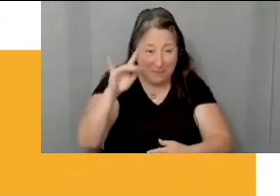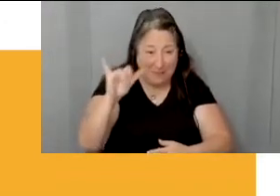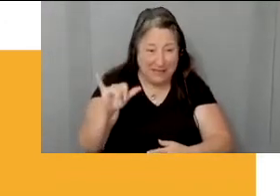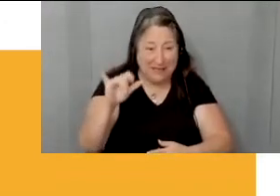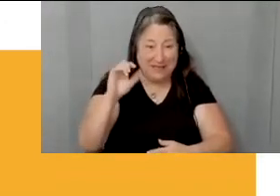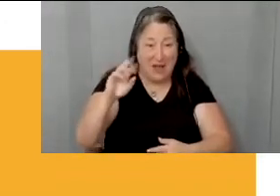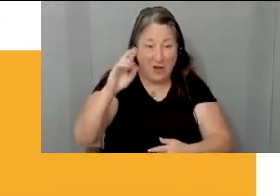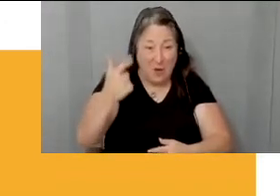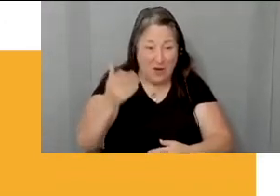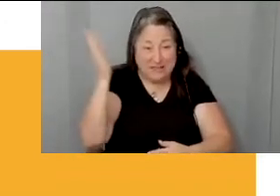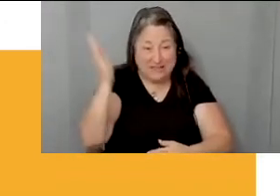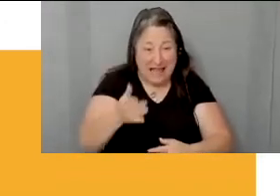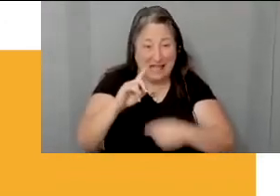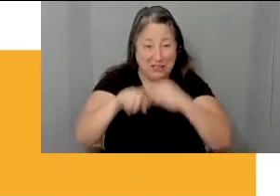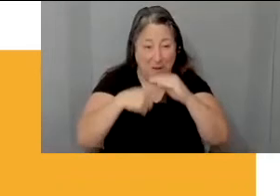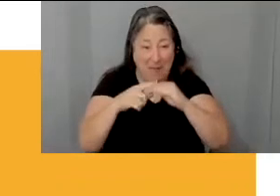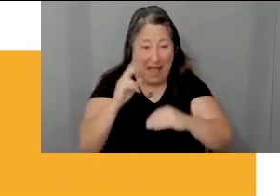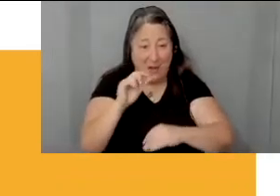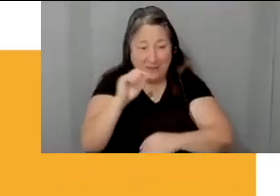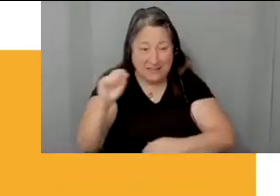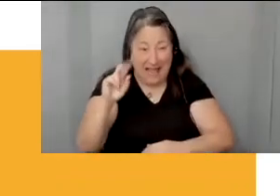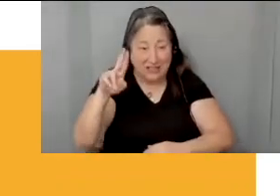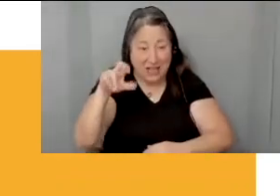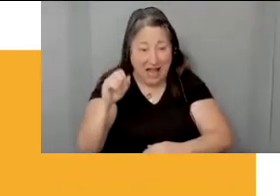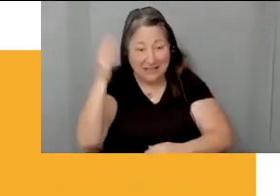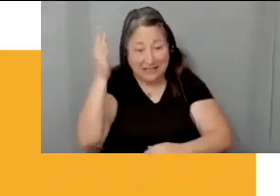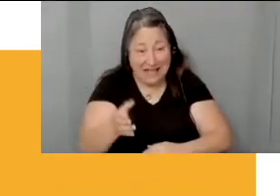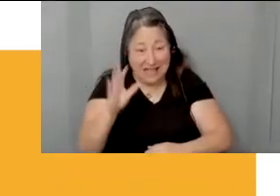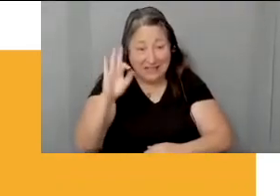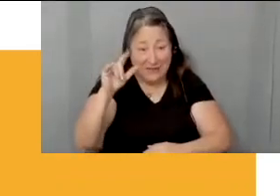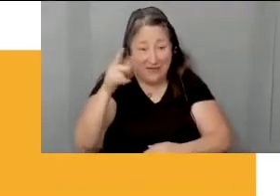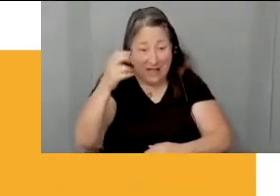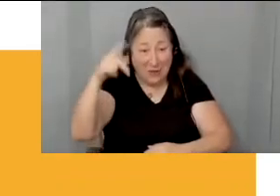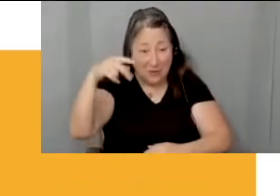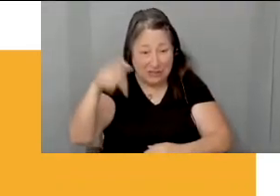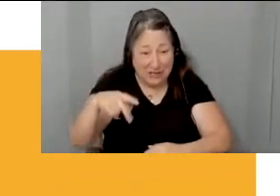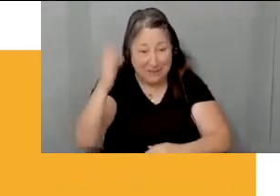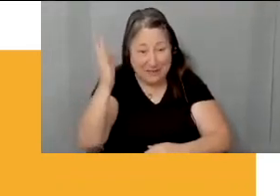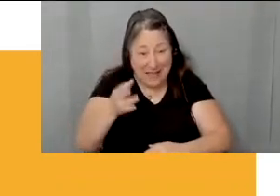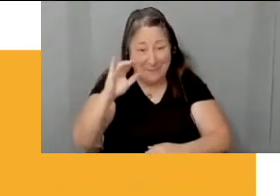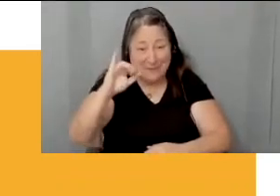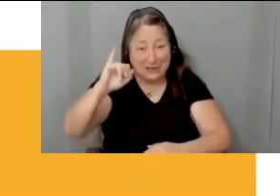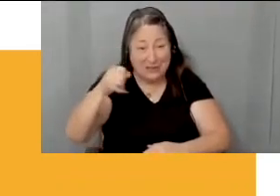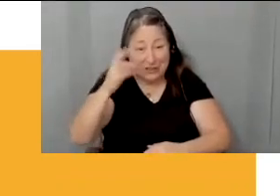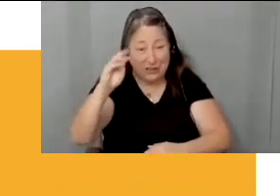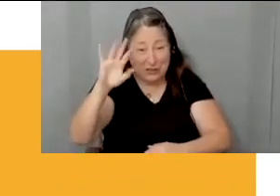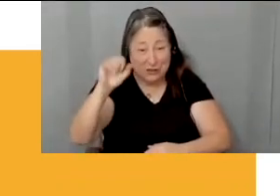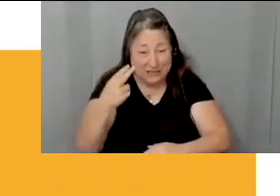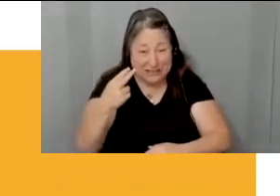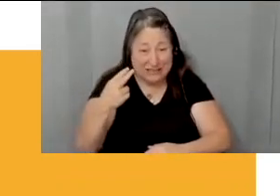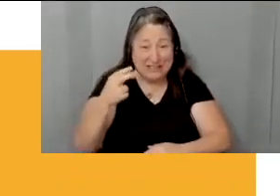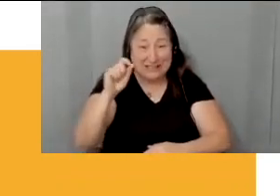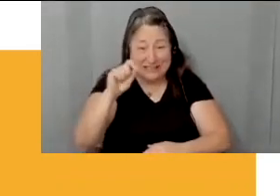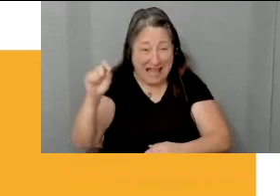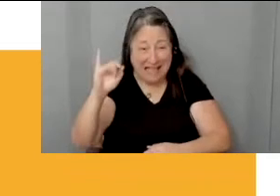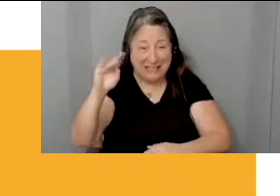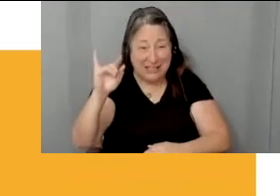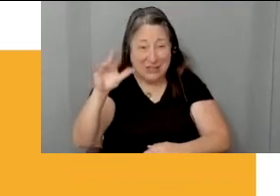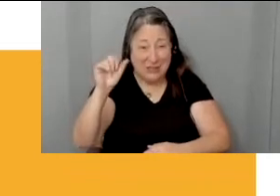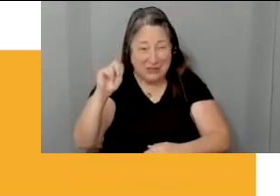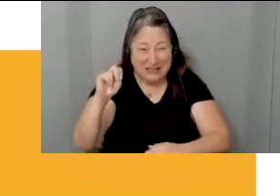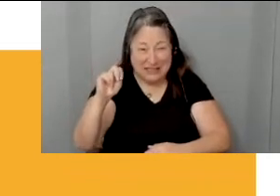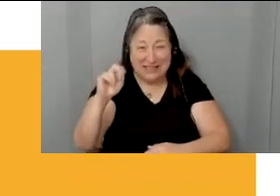http://aboutus/fellowship for the general fellowship. And if you add in Jewish Inclusion Fellowship, you'll get to Jewish Inclusion. Next